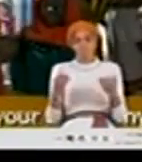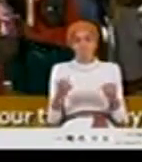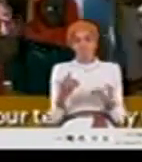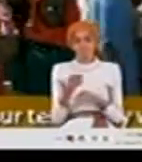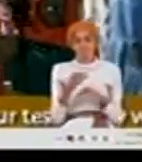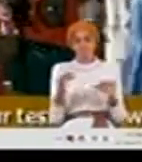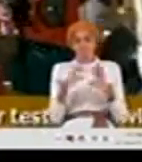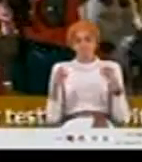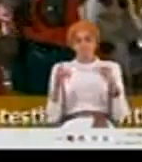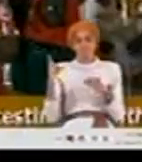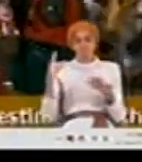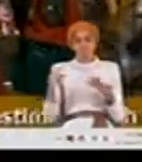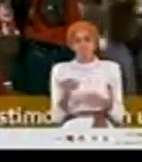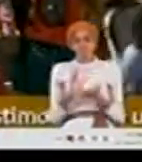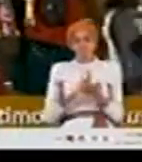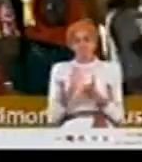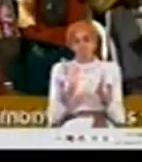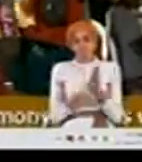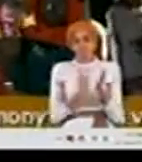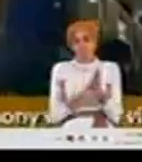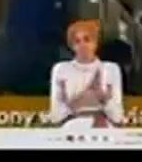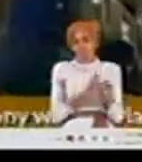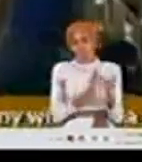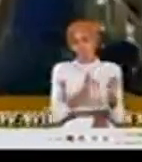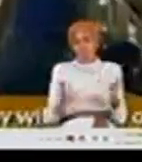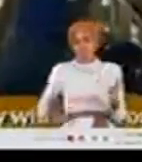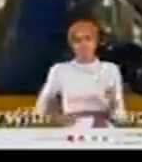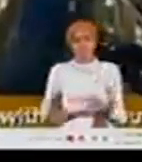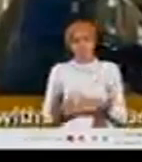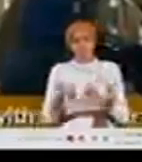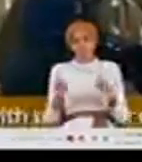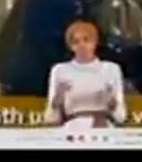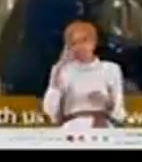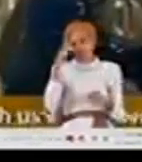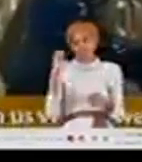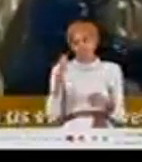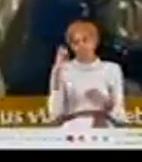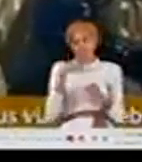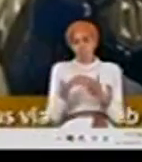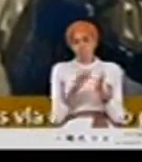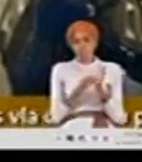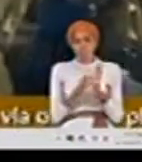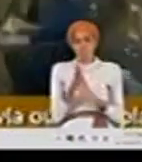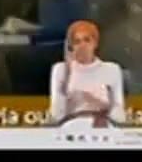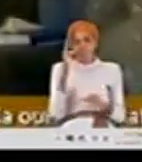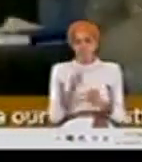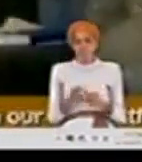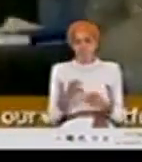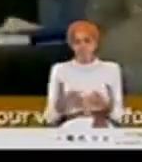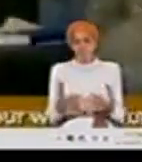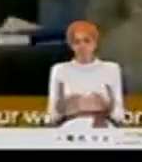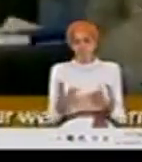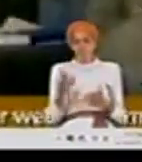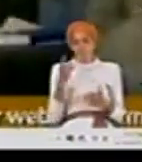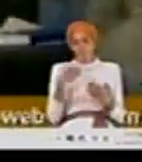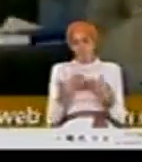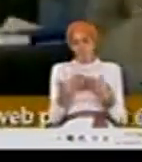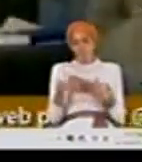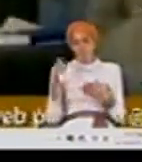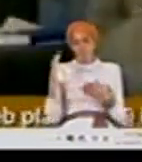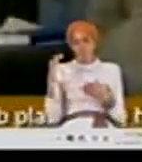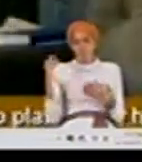the Lord disappeared forever let's have test testimonies from online we will come back